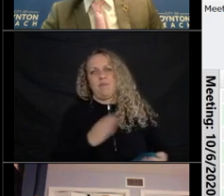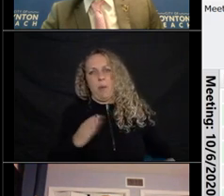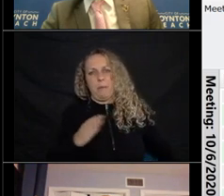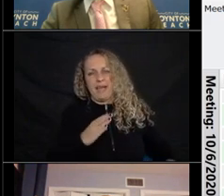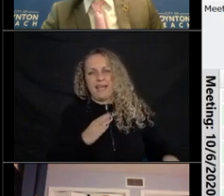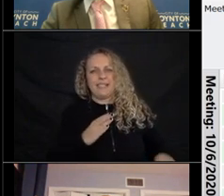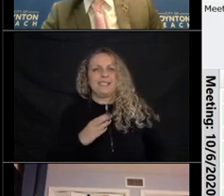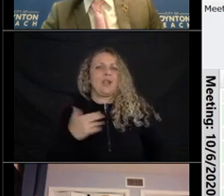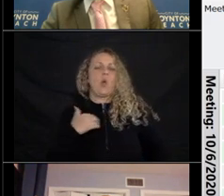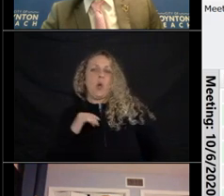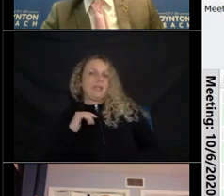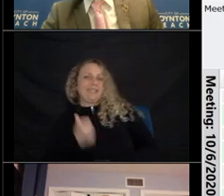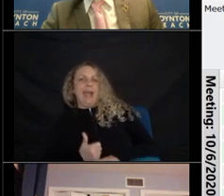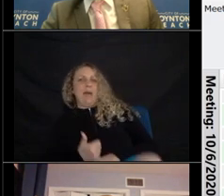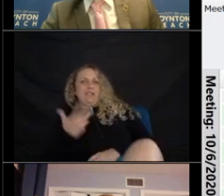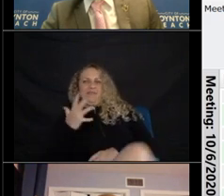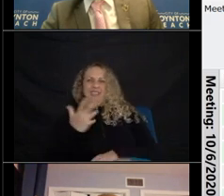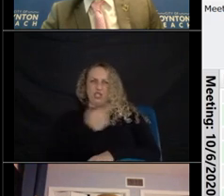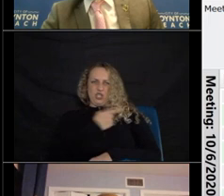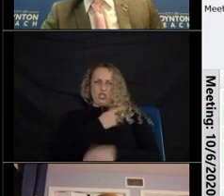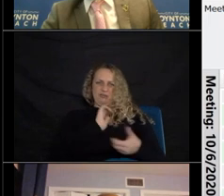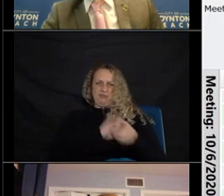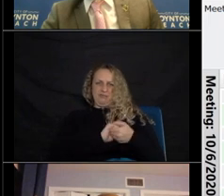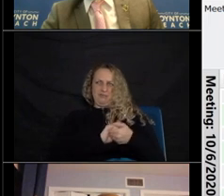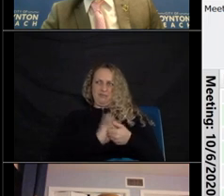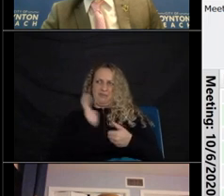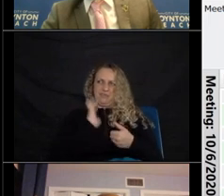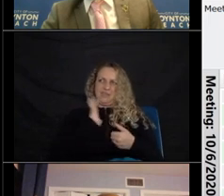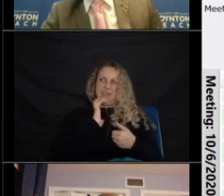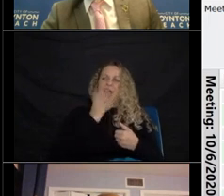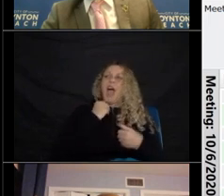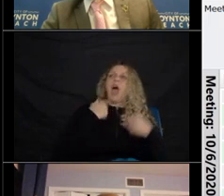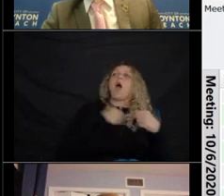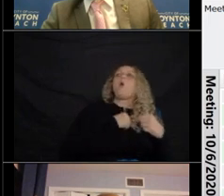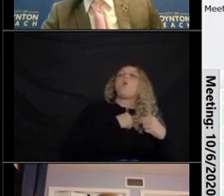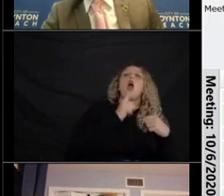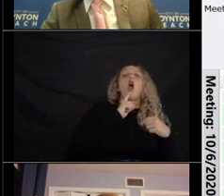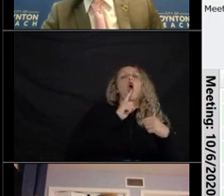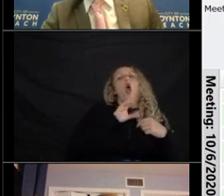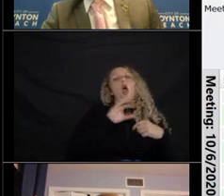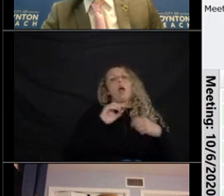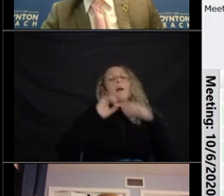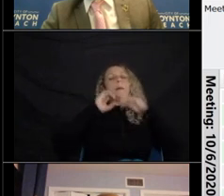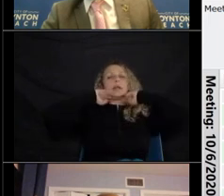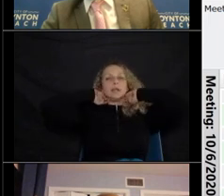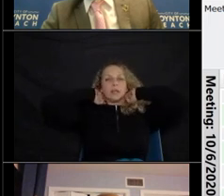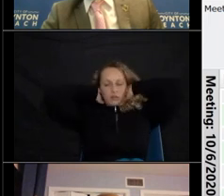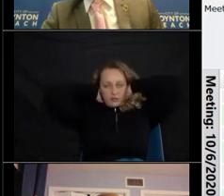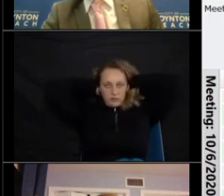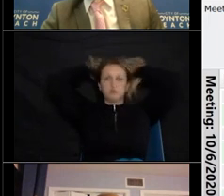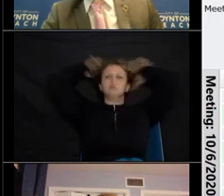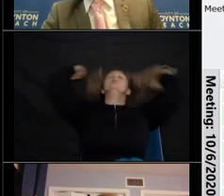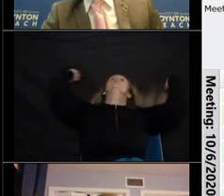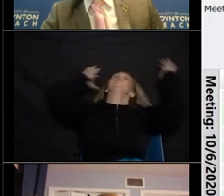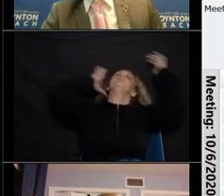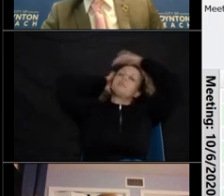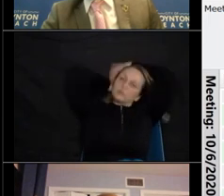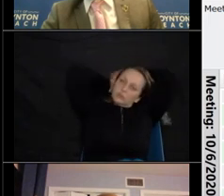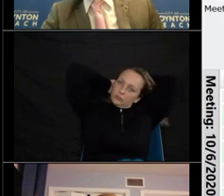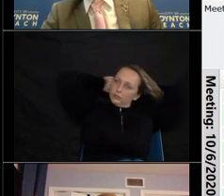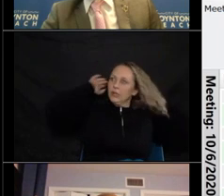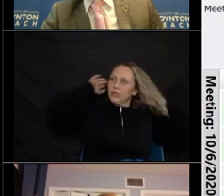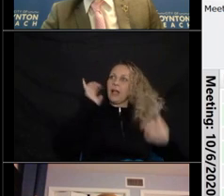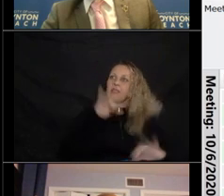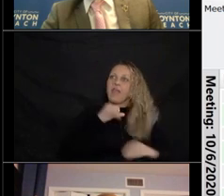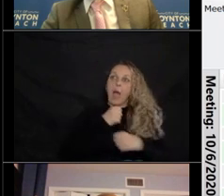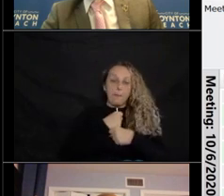we're established there. And we're a company that produces, and we do